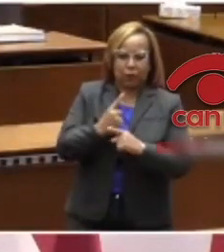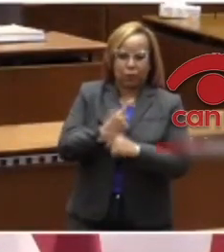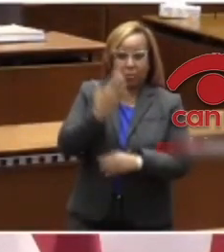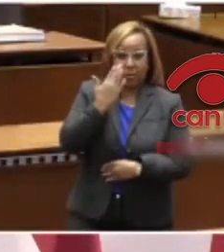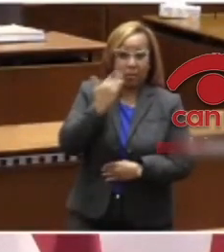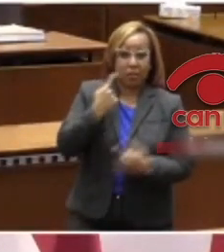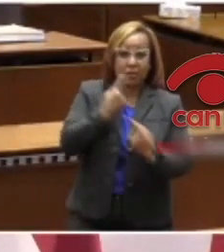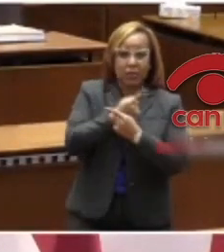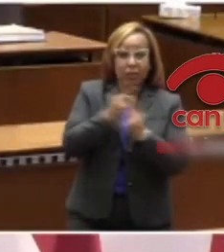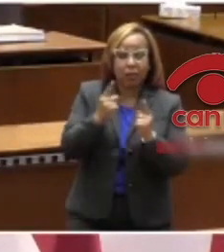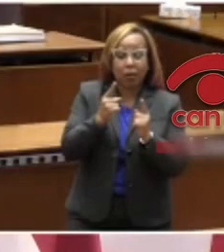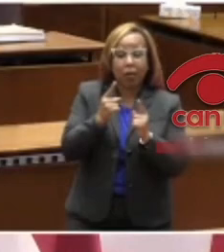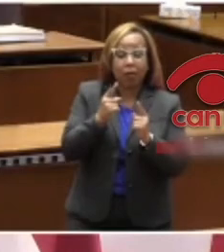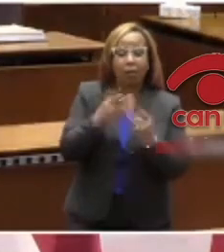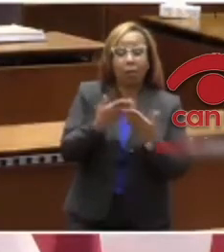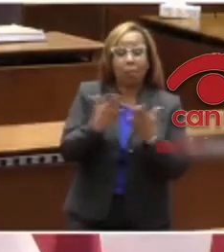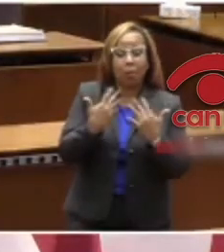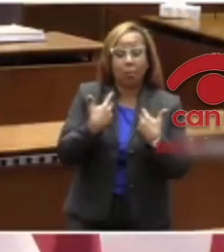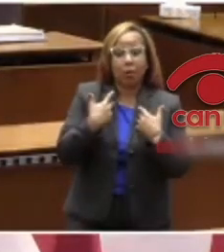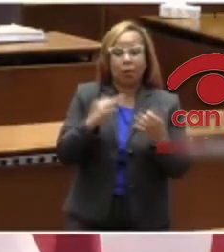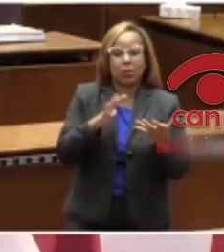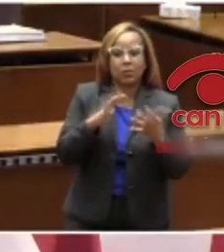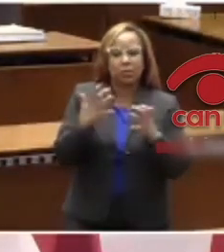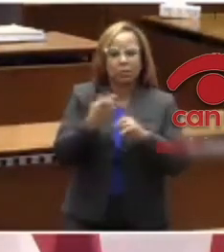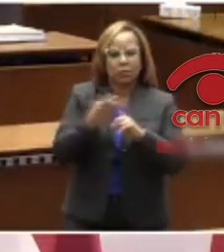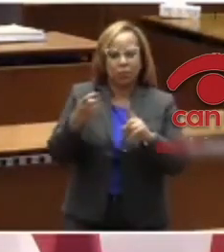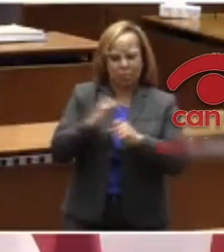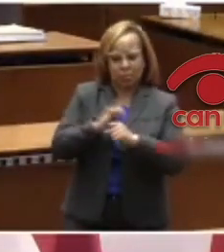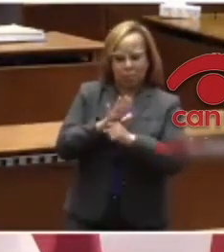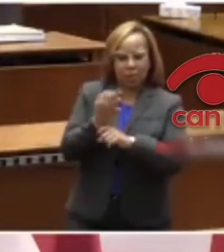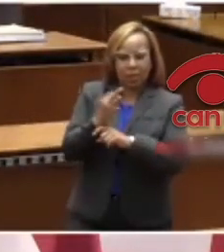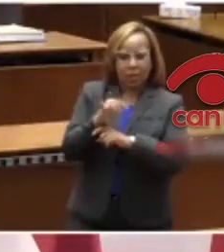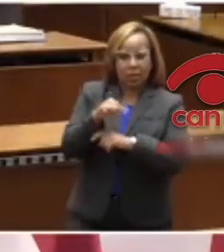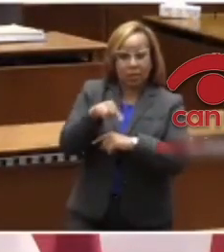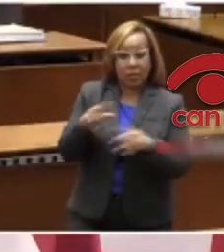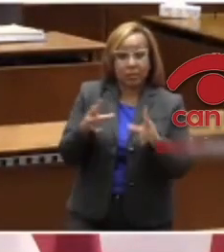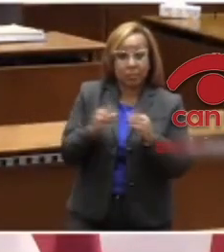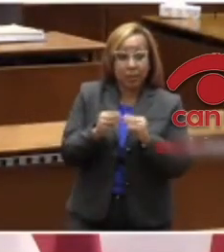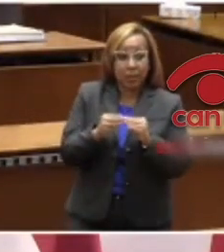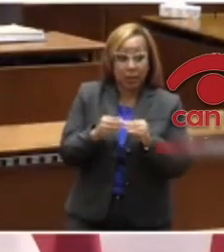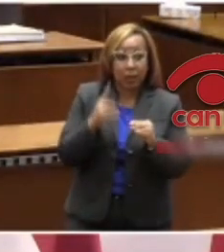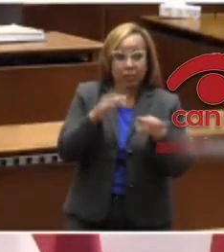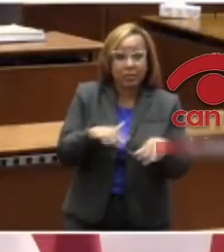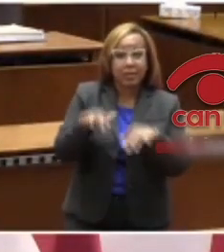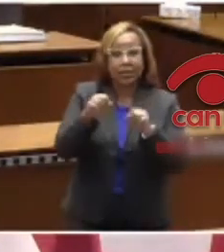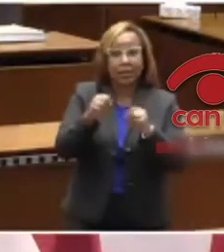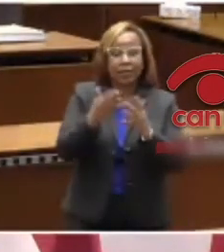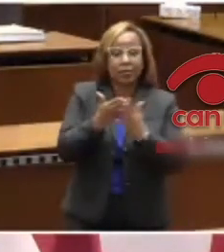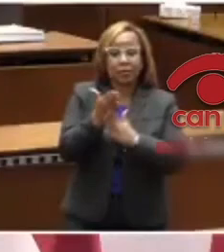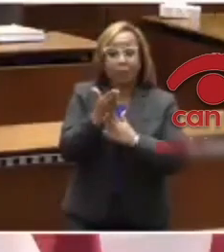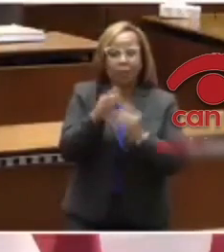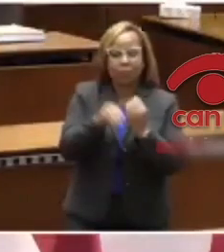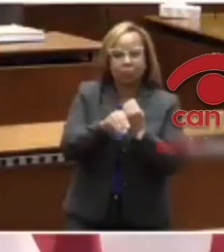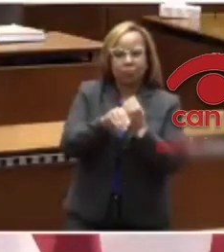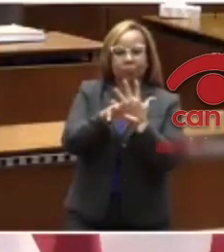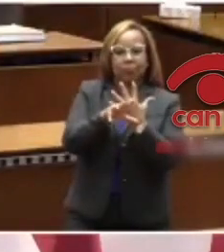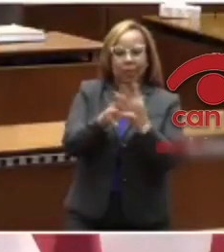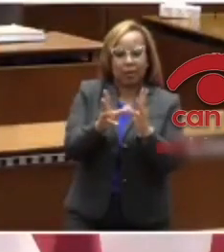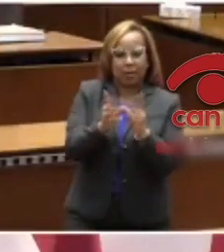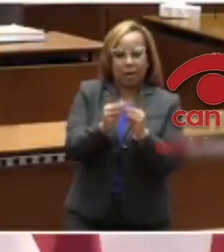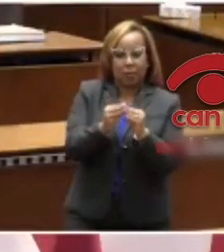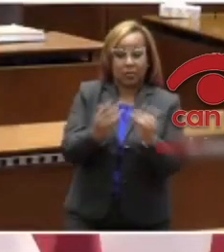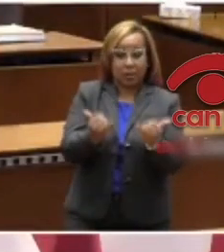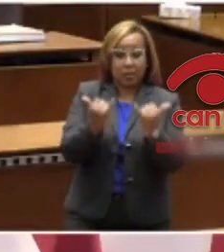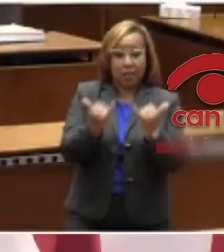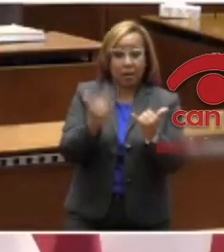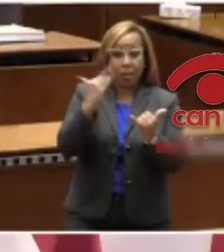to the declared public health disaster caused by COVID-19. This meeting is conducted via video conference. We